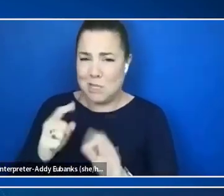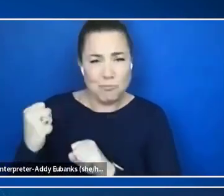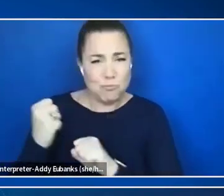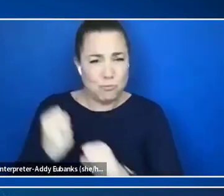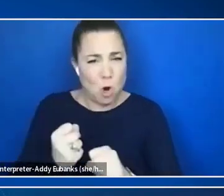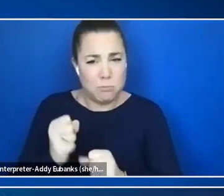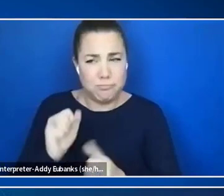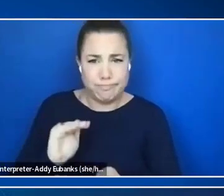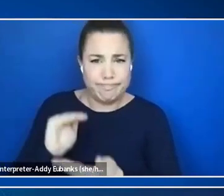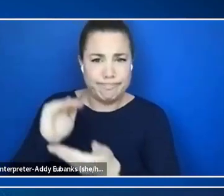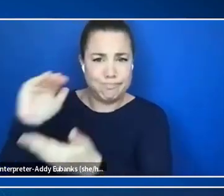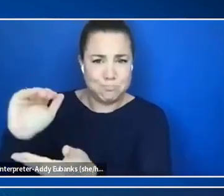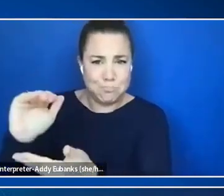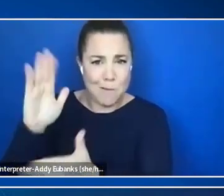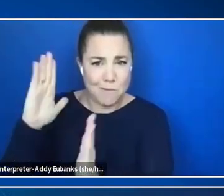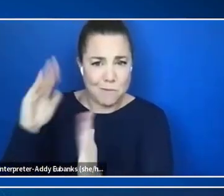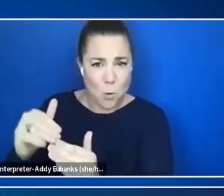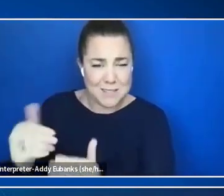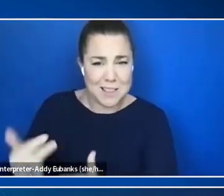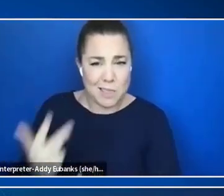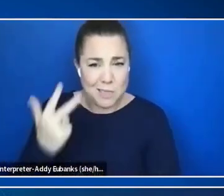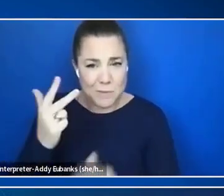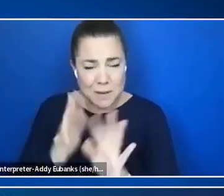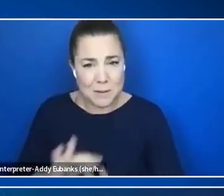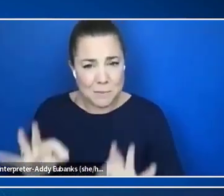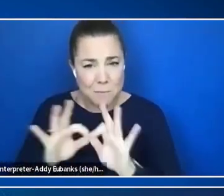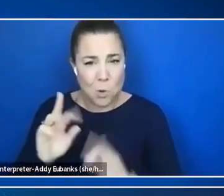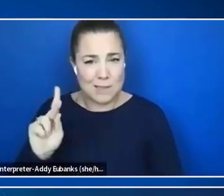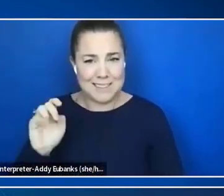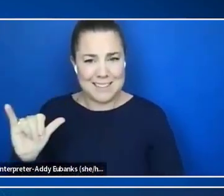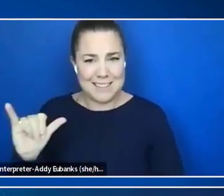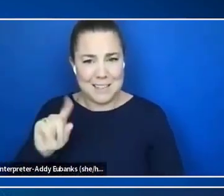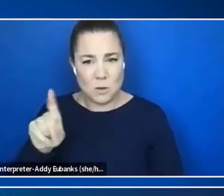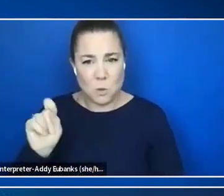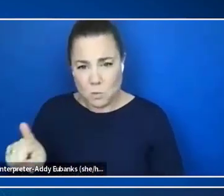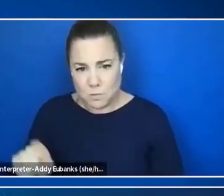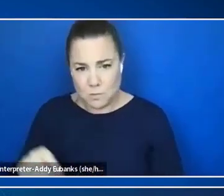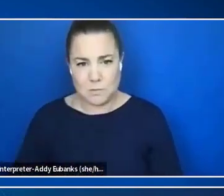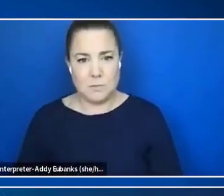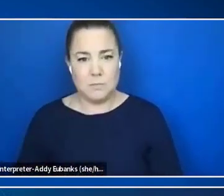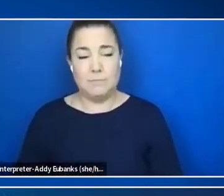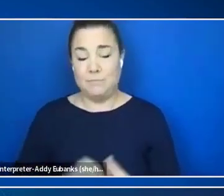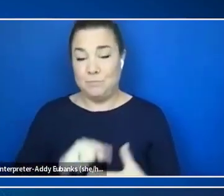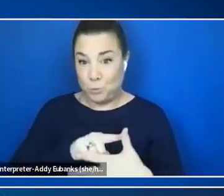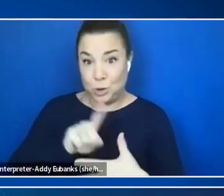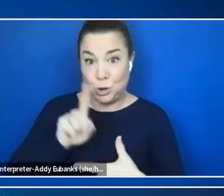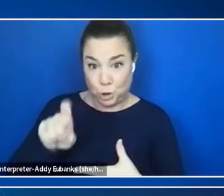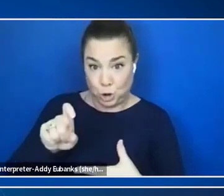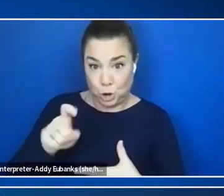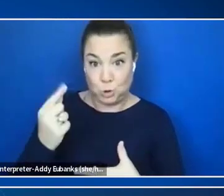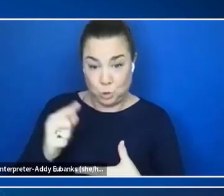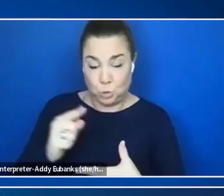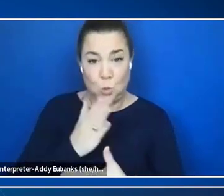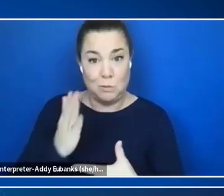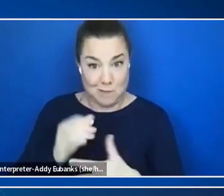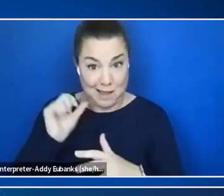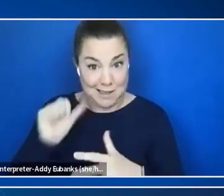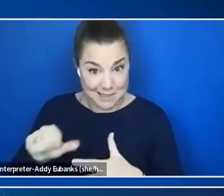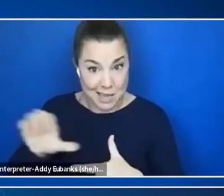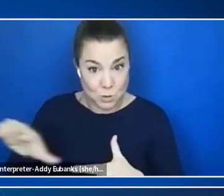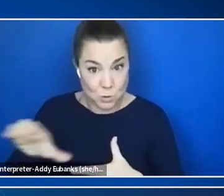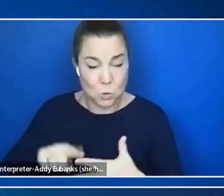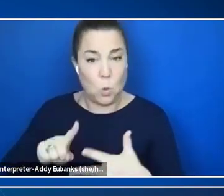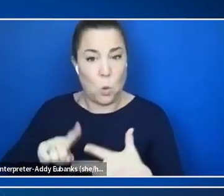focused on sort of those three key questions, of should it be done, can it be done, and will it be done?